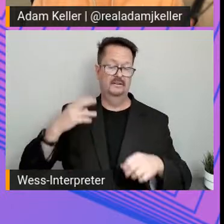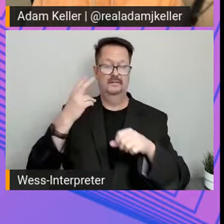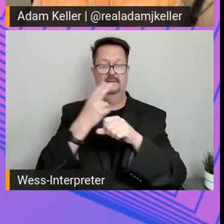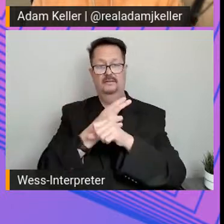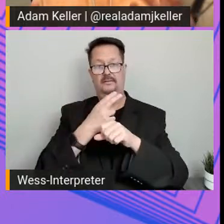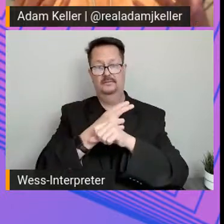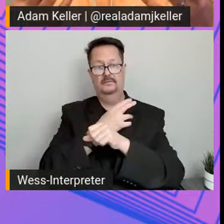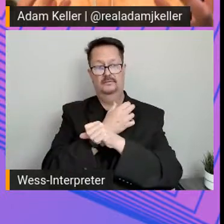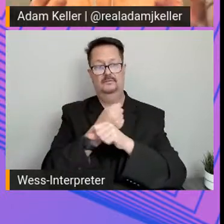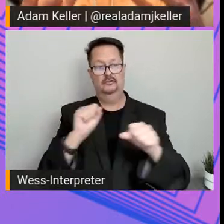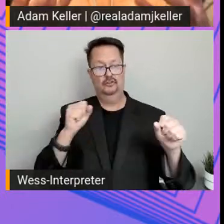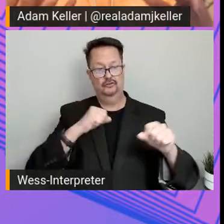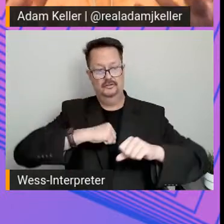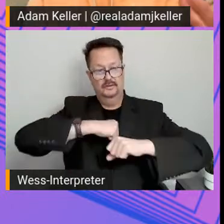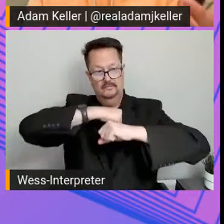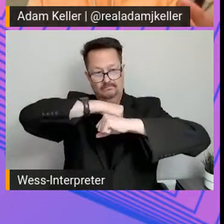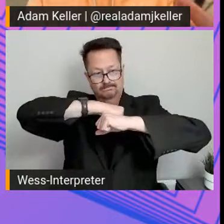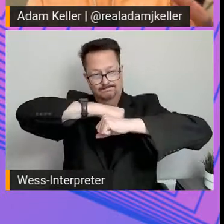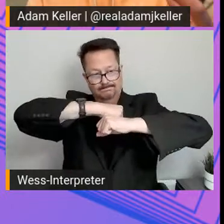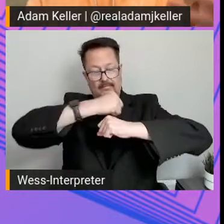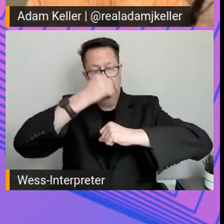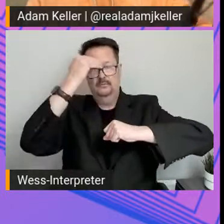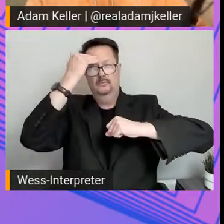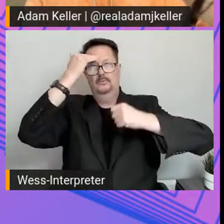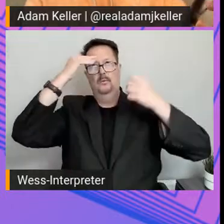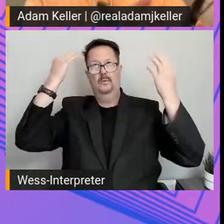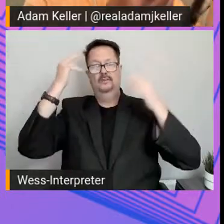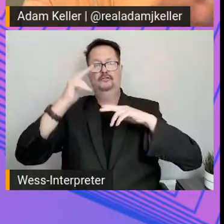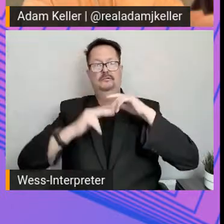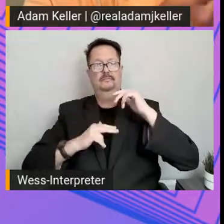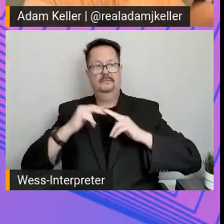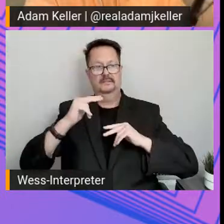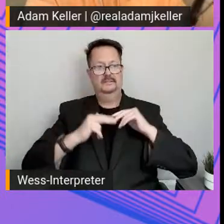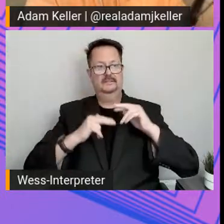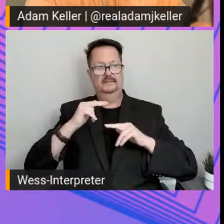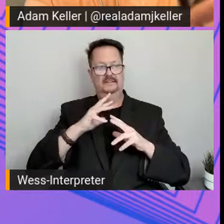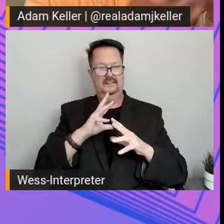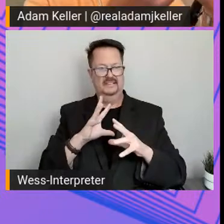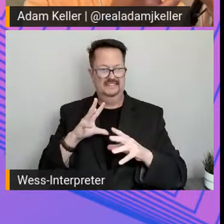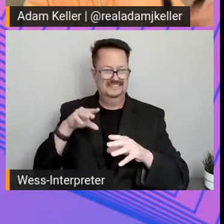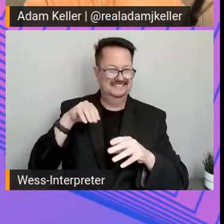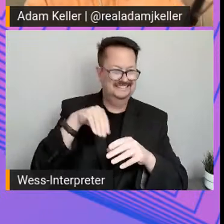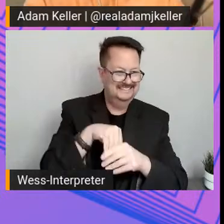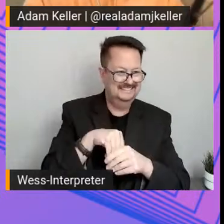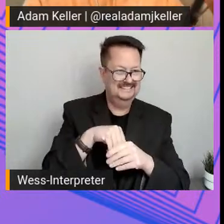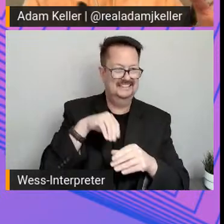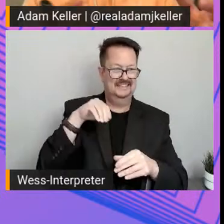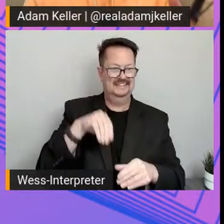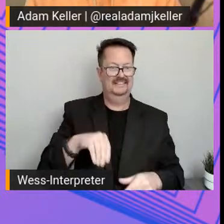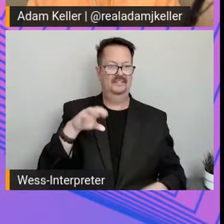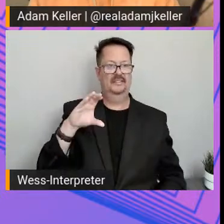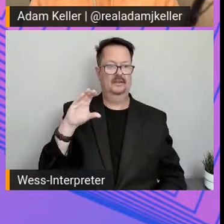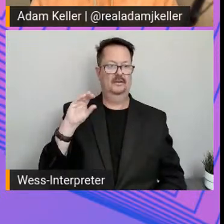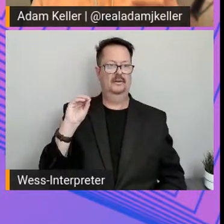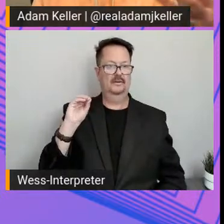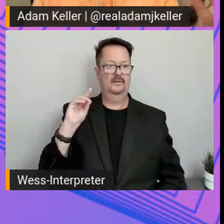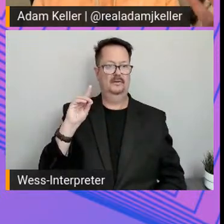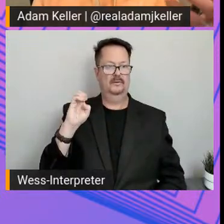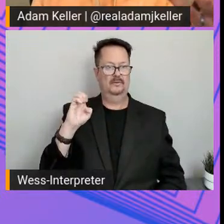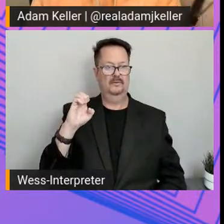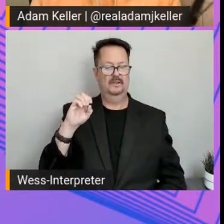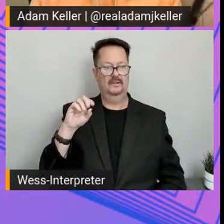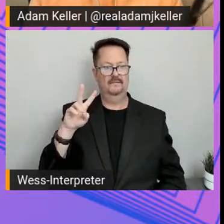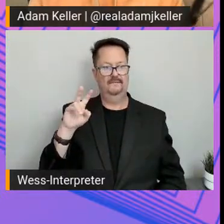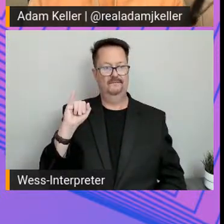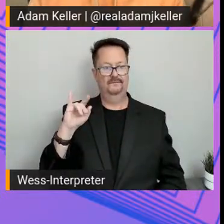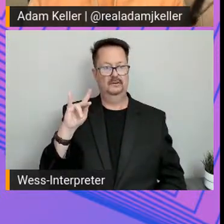because everything you're building is defined in that code. And you should store that code in version control. That should be